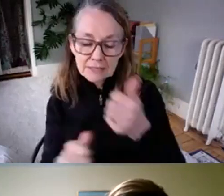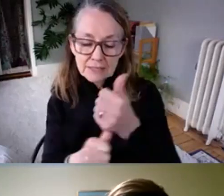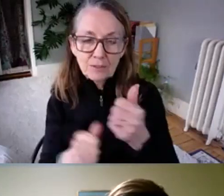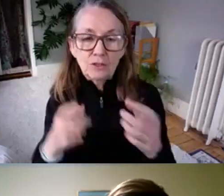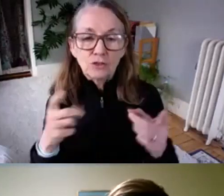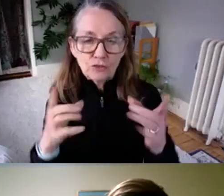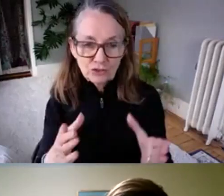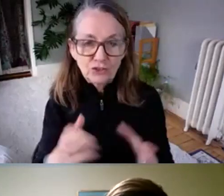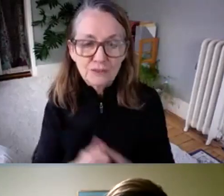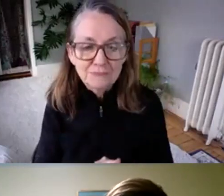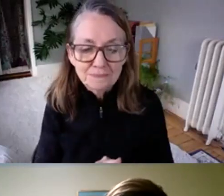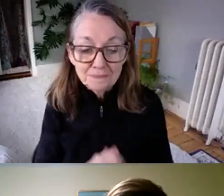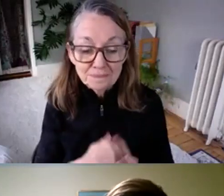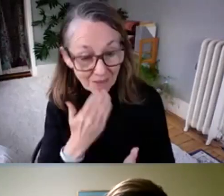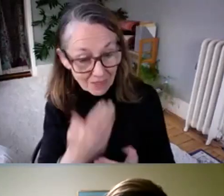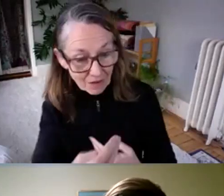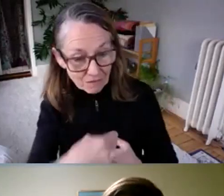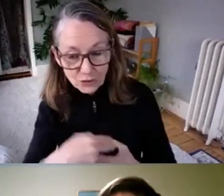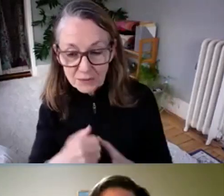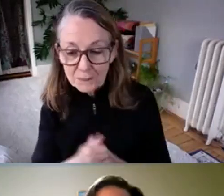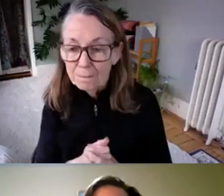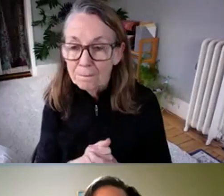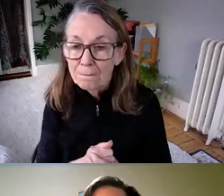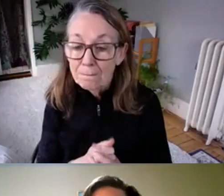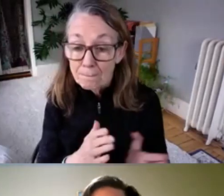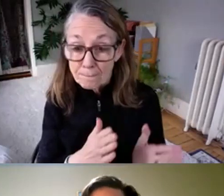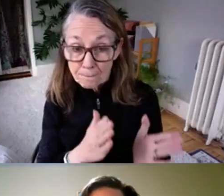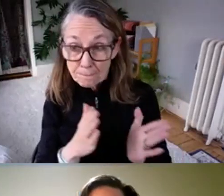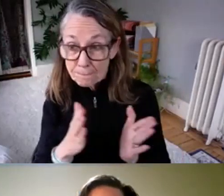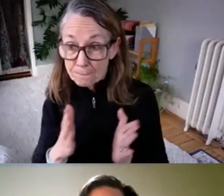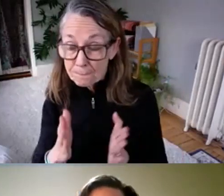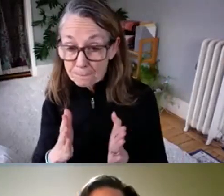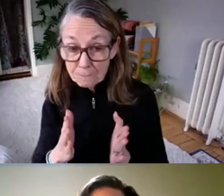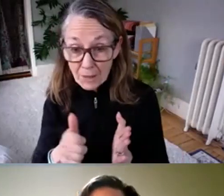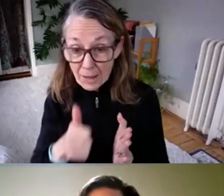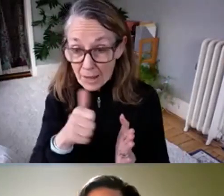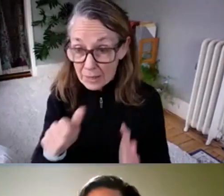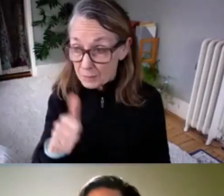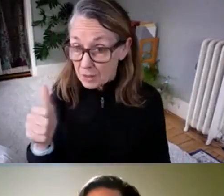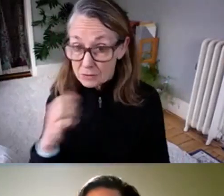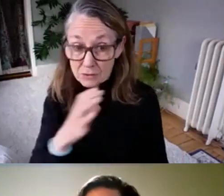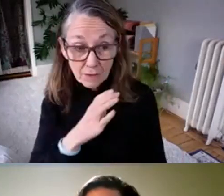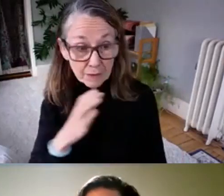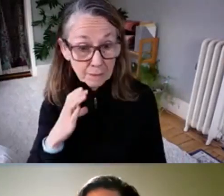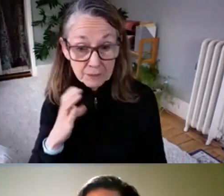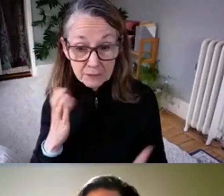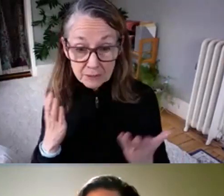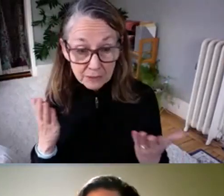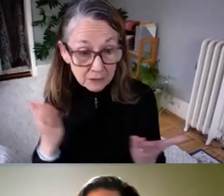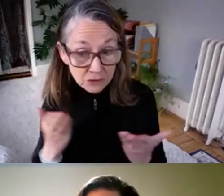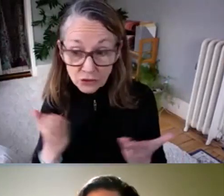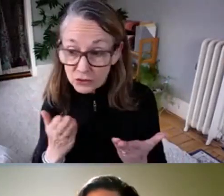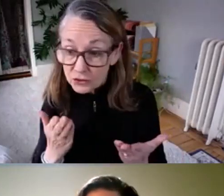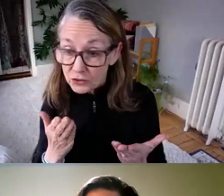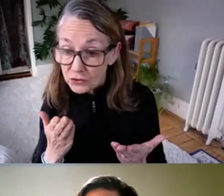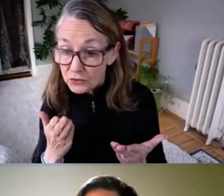Great, thank you for joining today. And then I'm just going to check and see if anybody else on the committee is here.